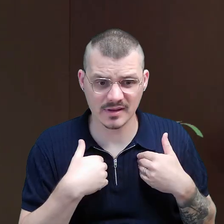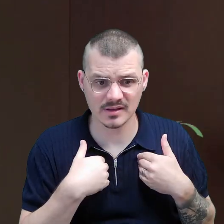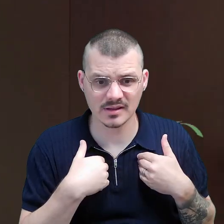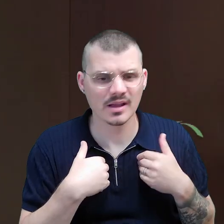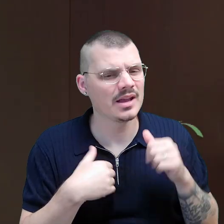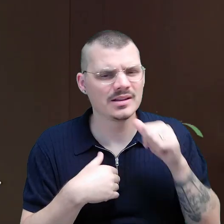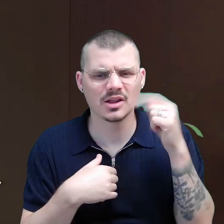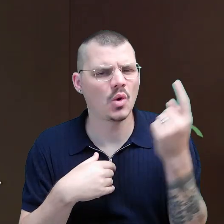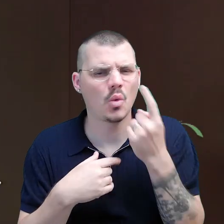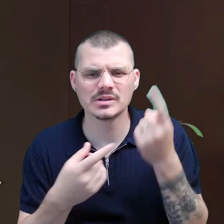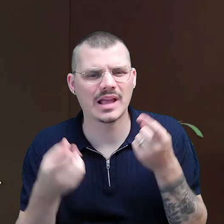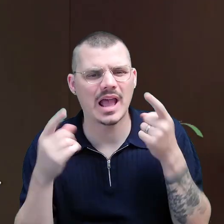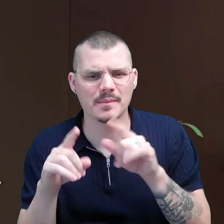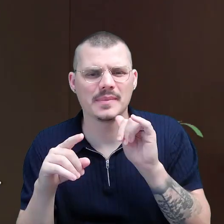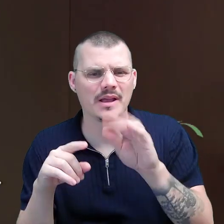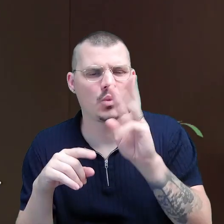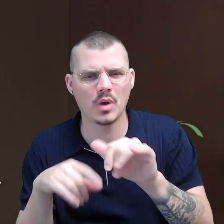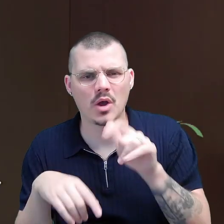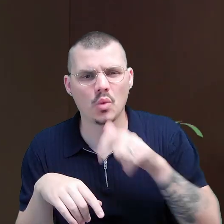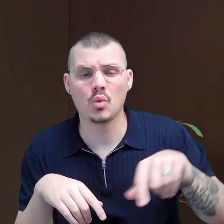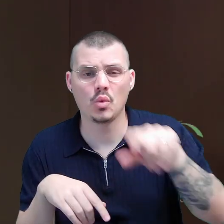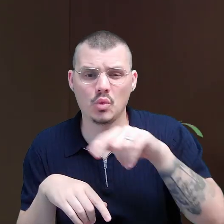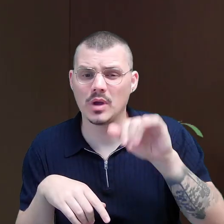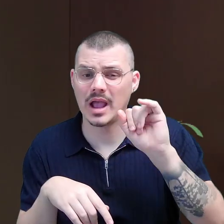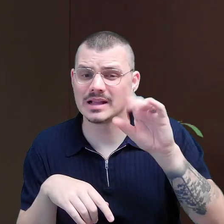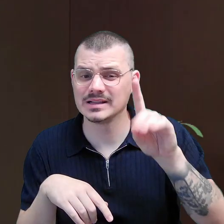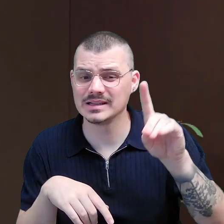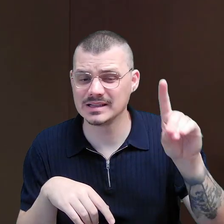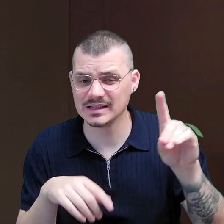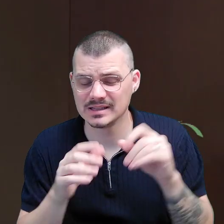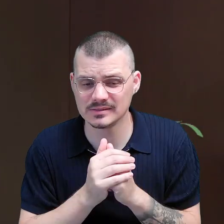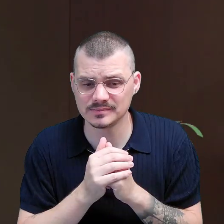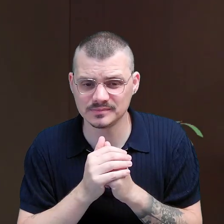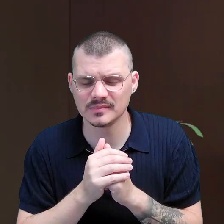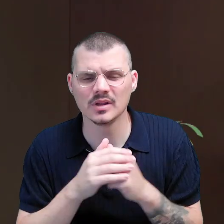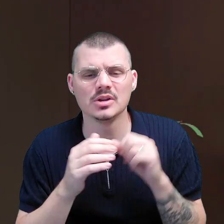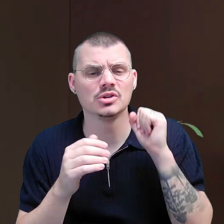on, it doesn't always happen that way for people with IDD.